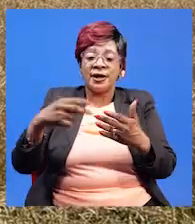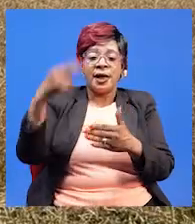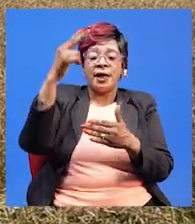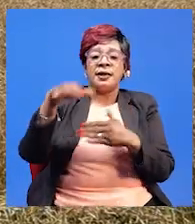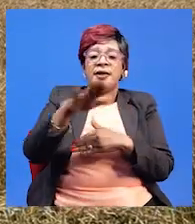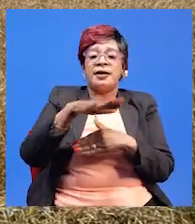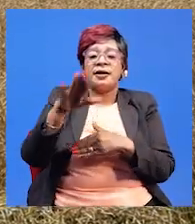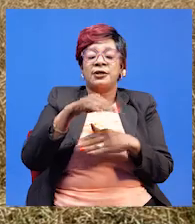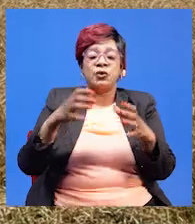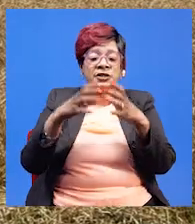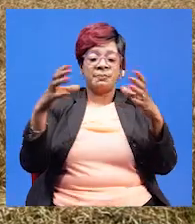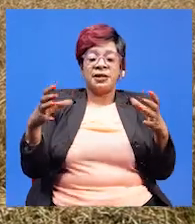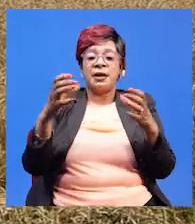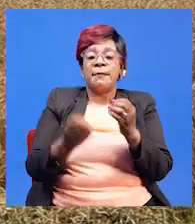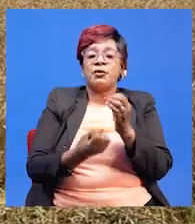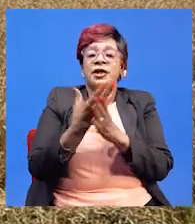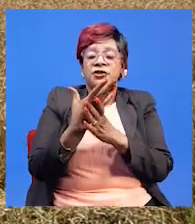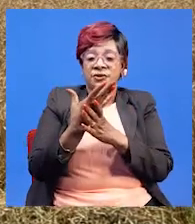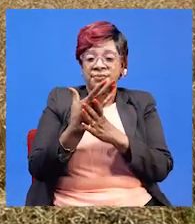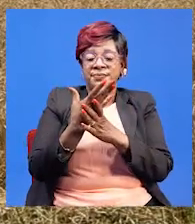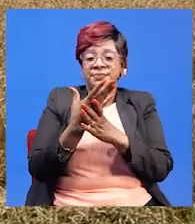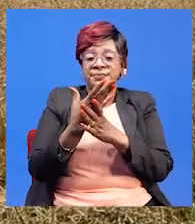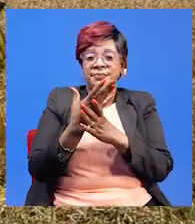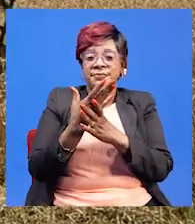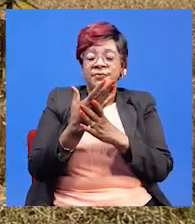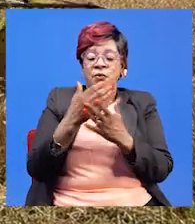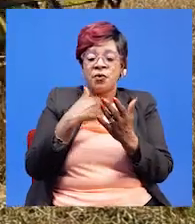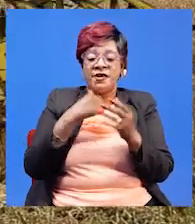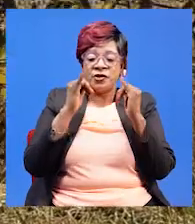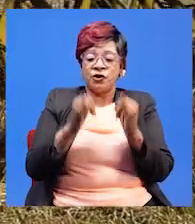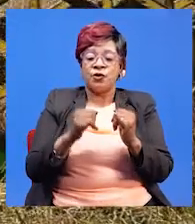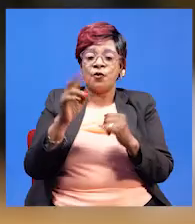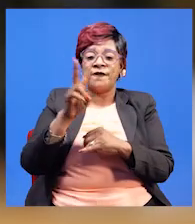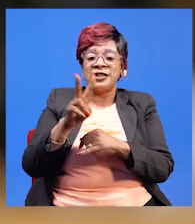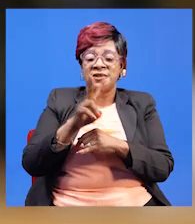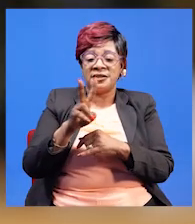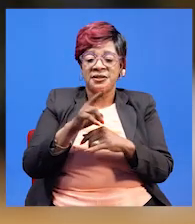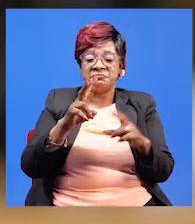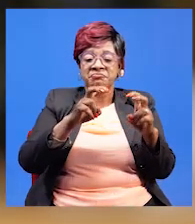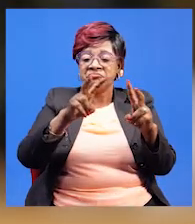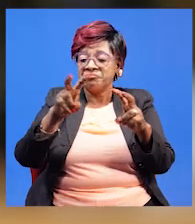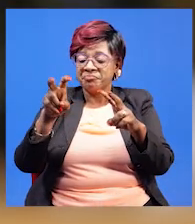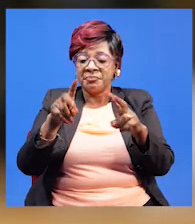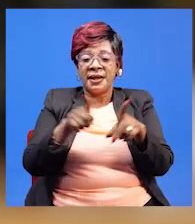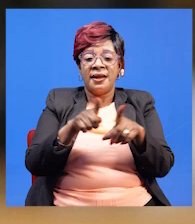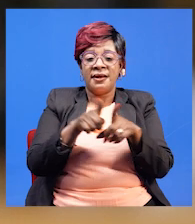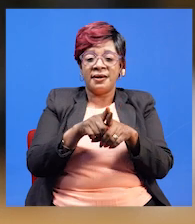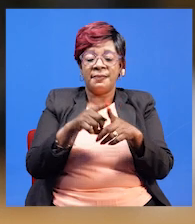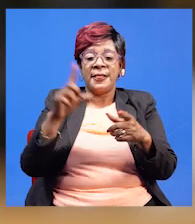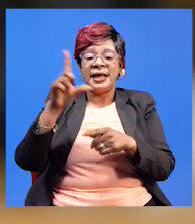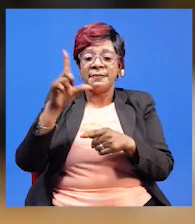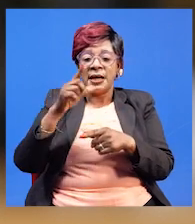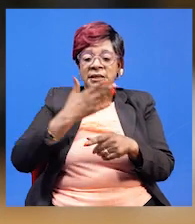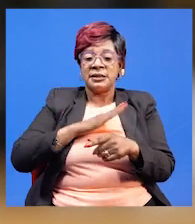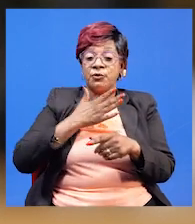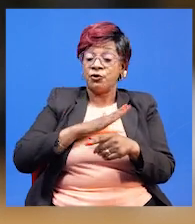potential areas to expand production. We're also looking into new ventures, exploring places like Kibia